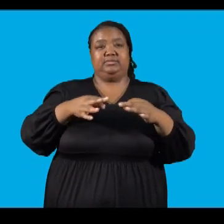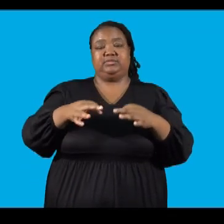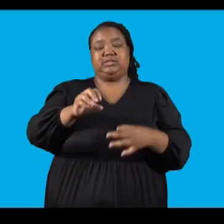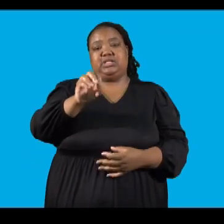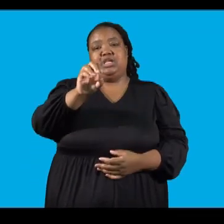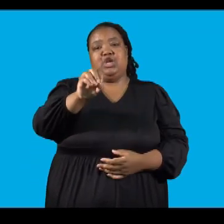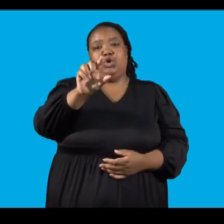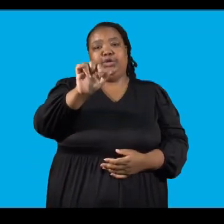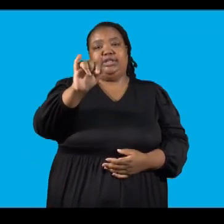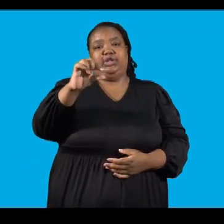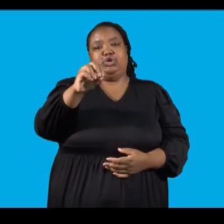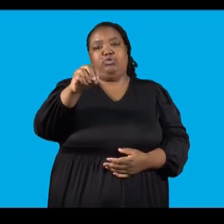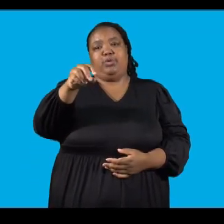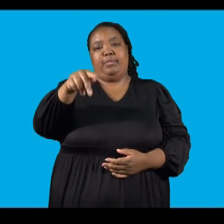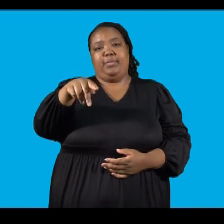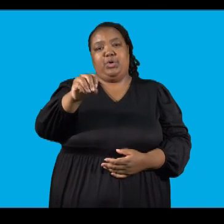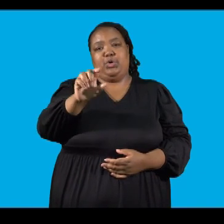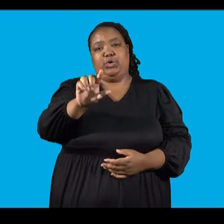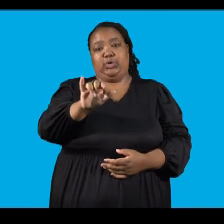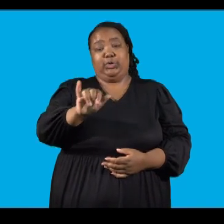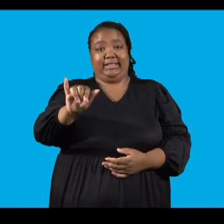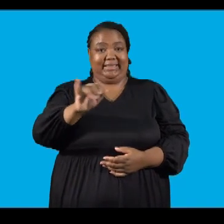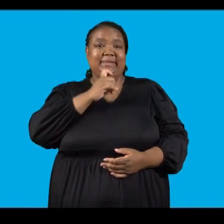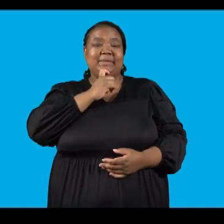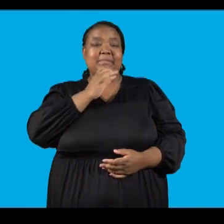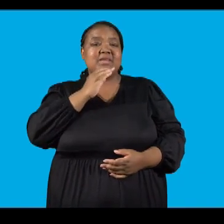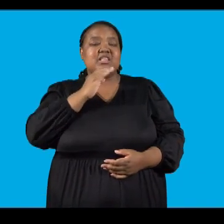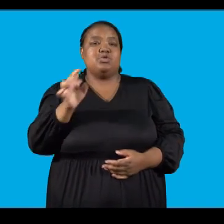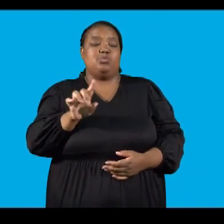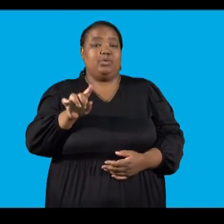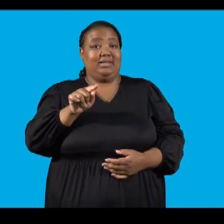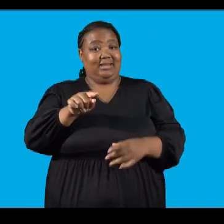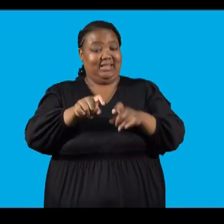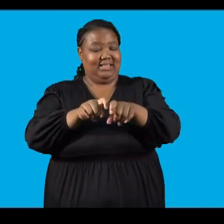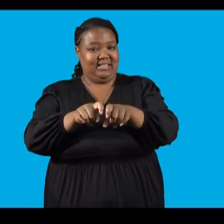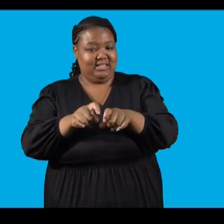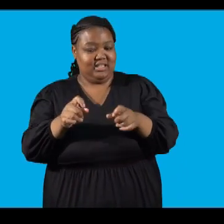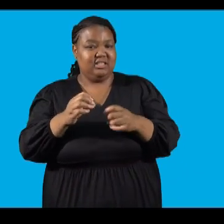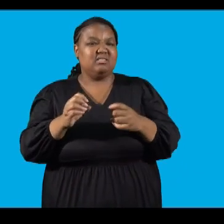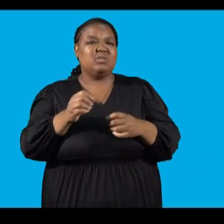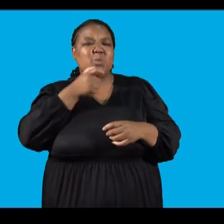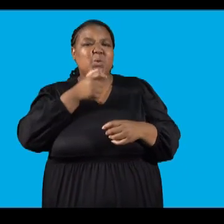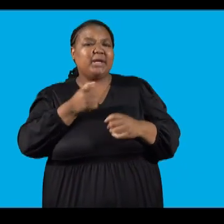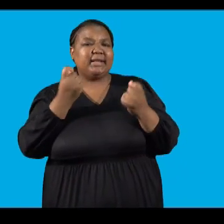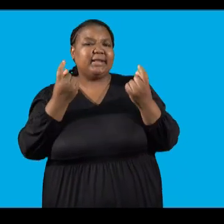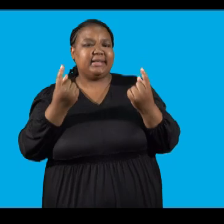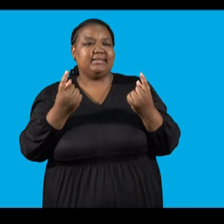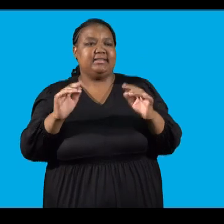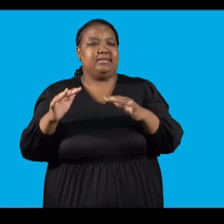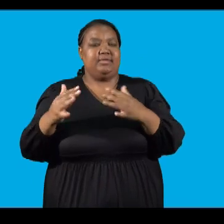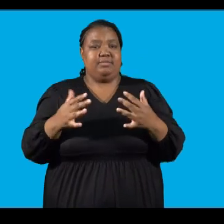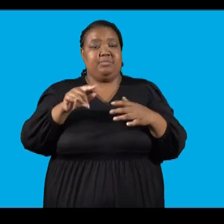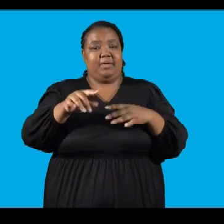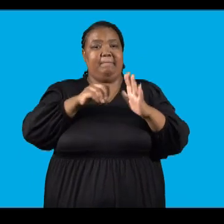Briefly describe the term oligopoly. So this tests for your understanding of the concept, oligopoly. It's a